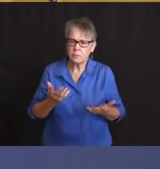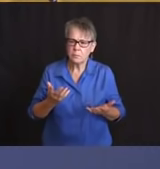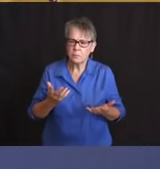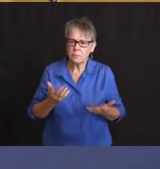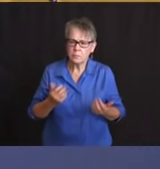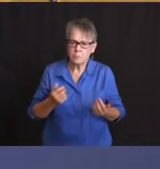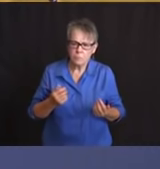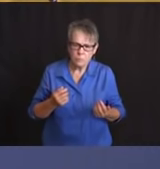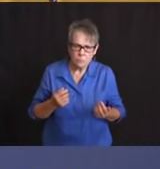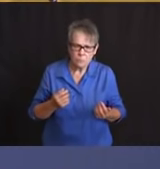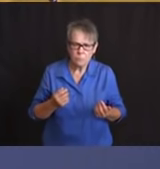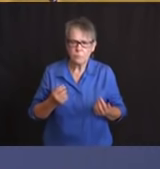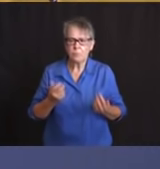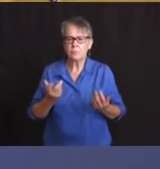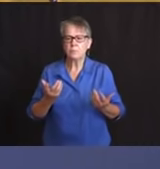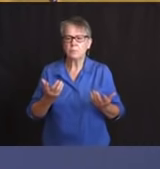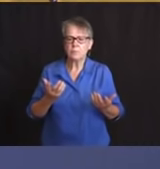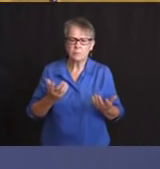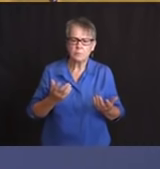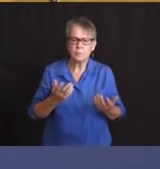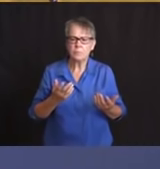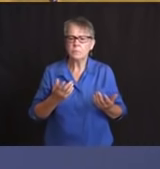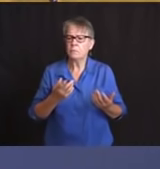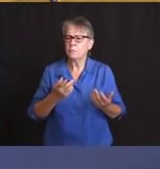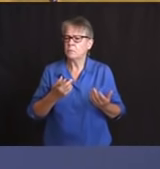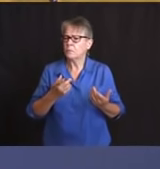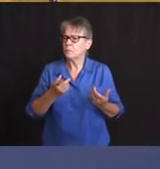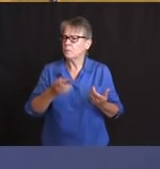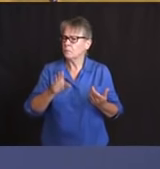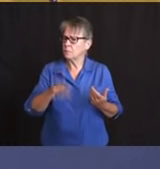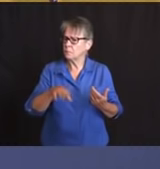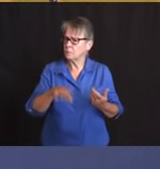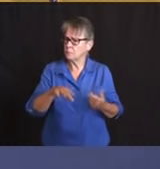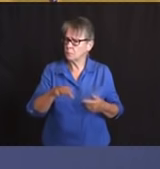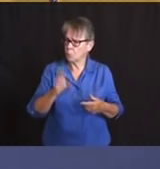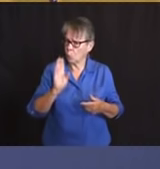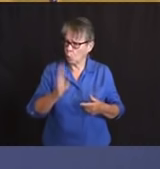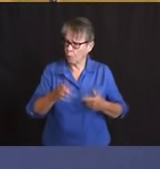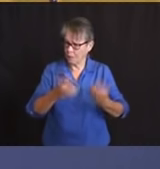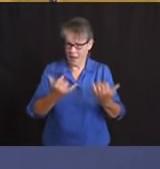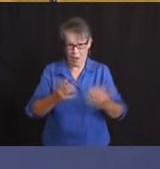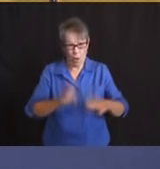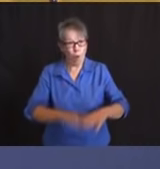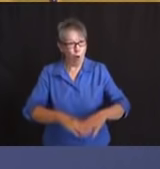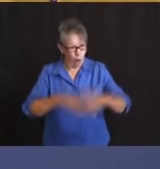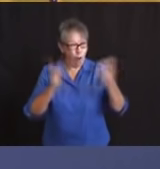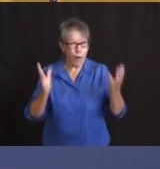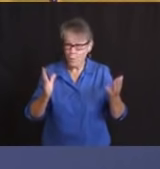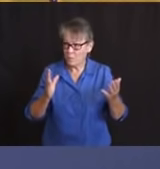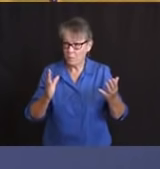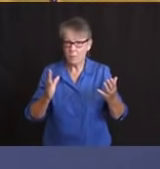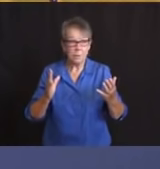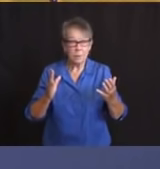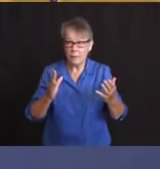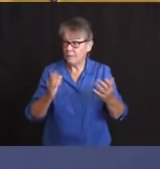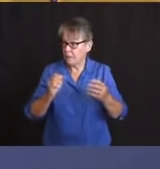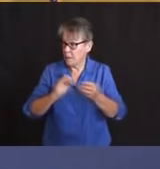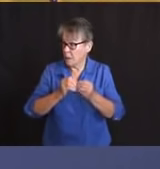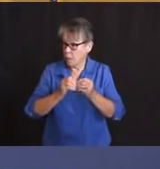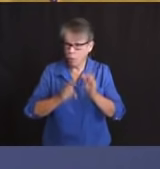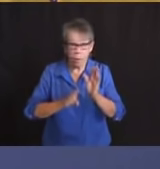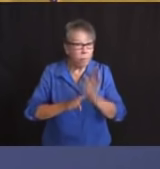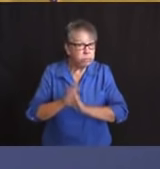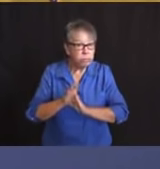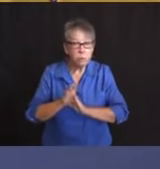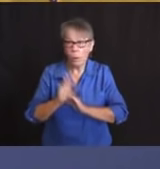step. Gyms, indoor dining, some in-person instruction, that'll all be back within days of each other. Contact tracing response rates are pretty